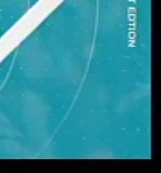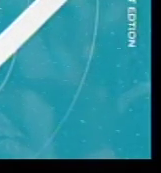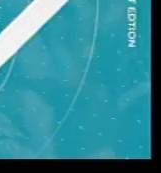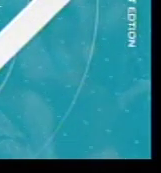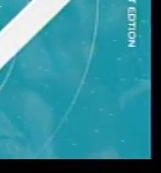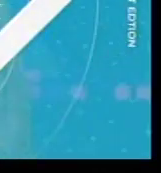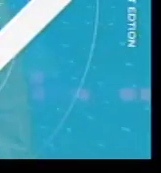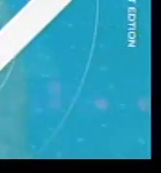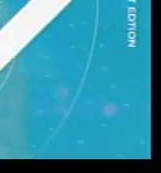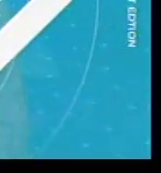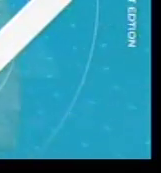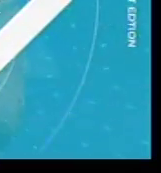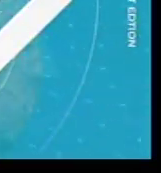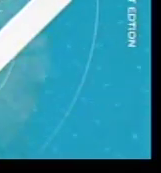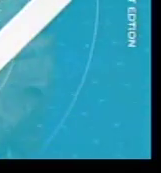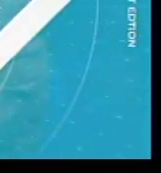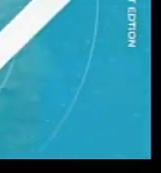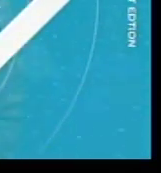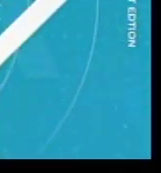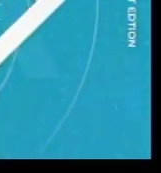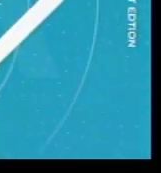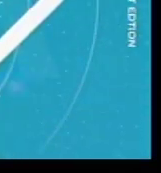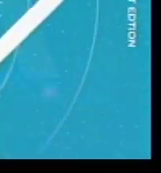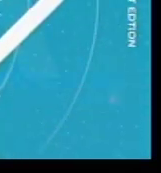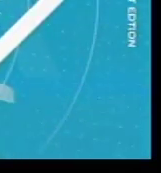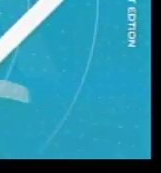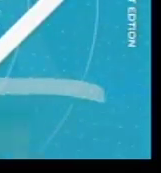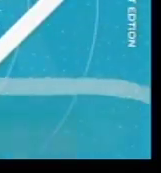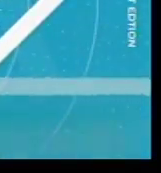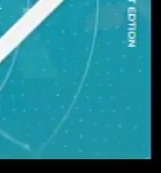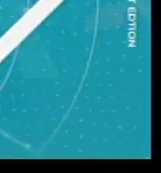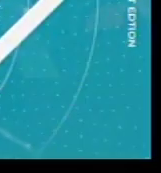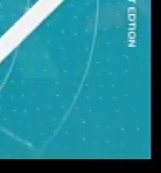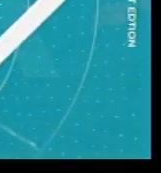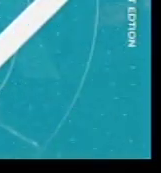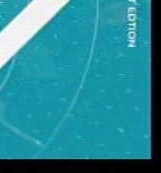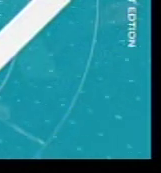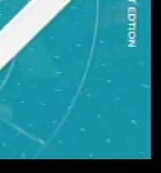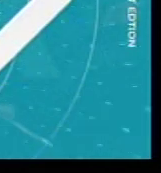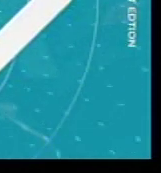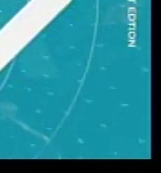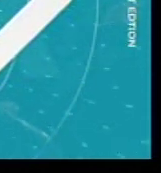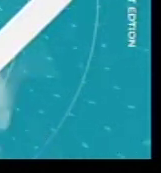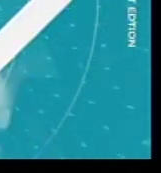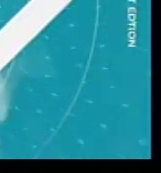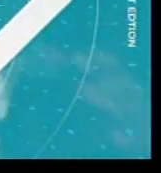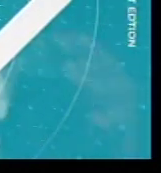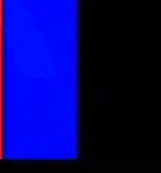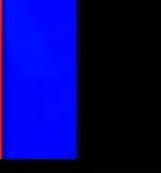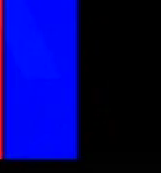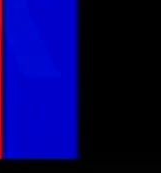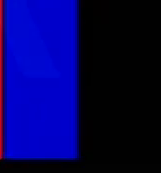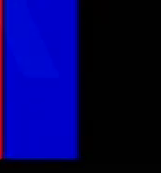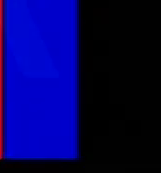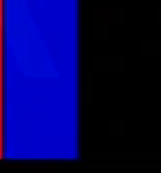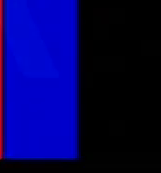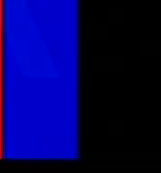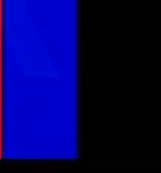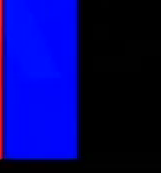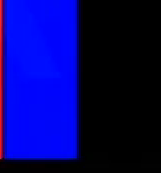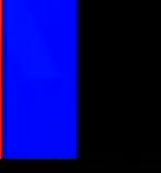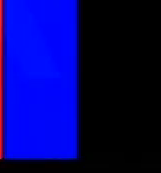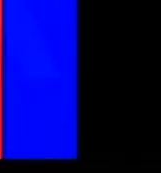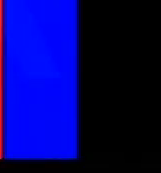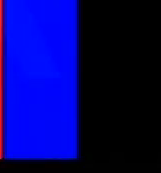down imaginations and every high sin that exalted itself against the knowledge of God. The knowledge